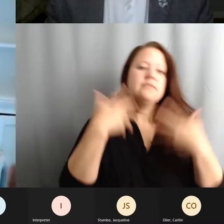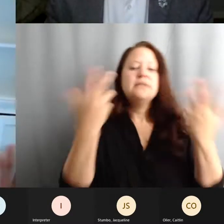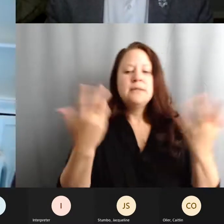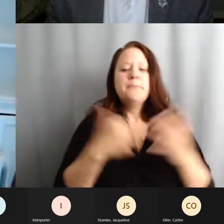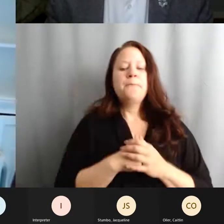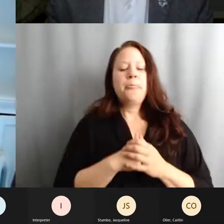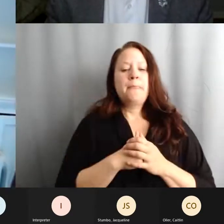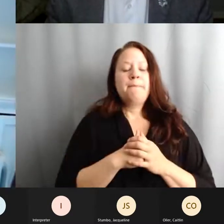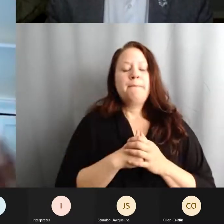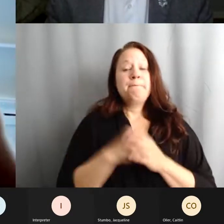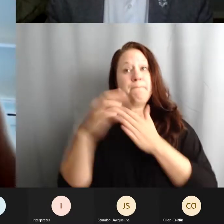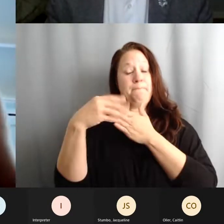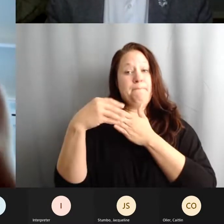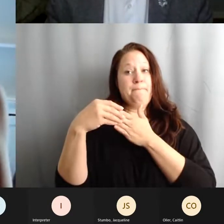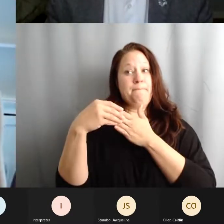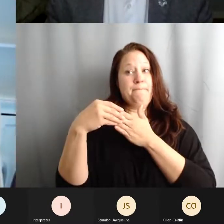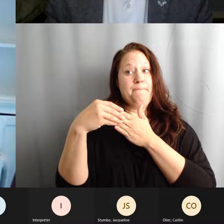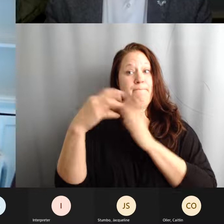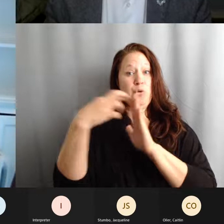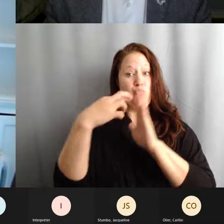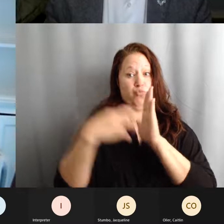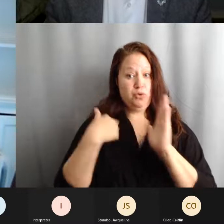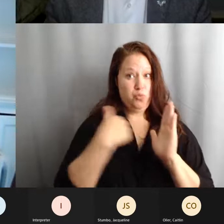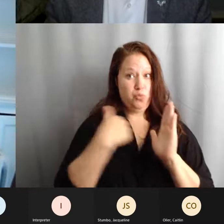the guidance and the rules that we